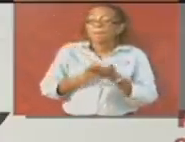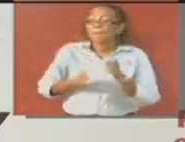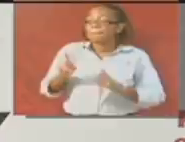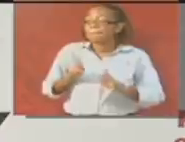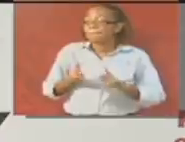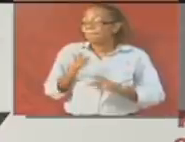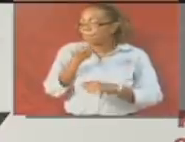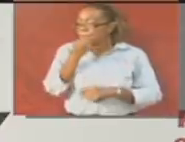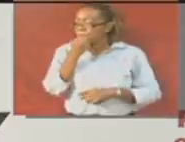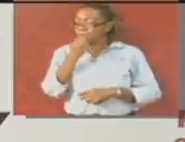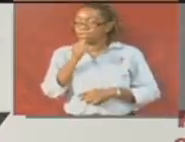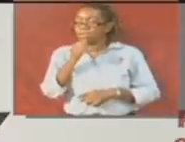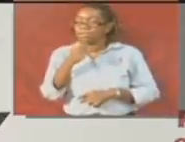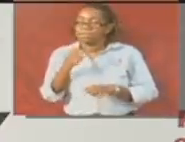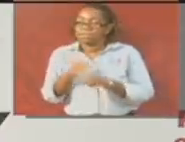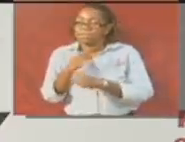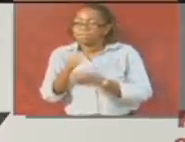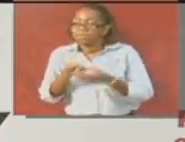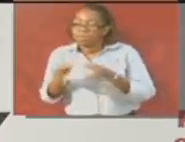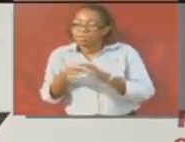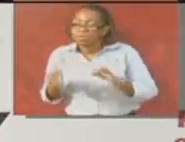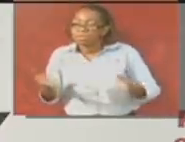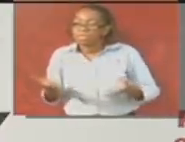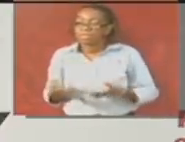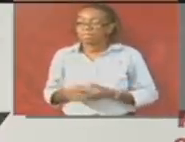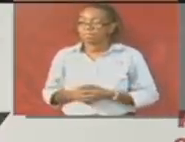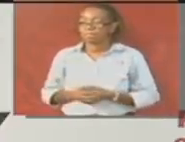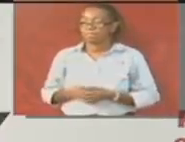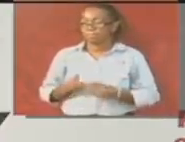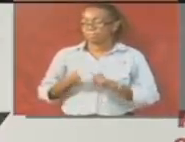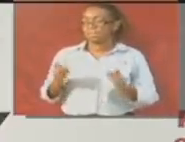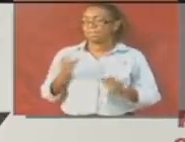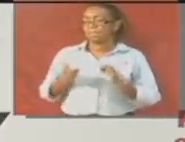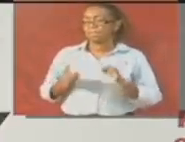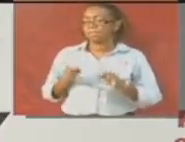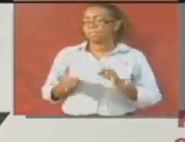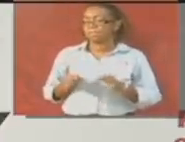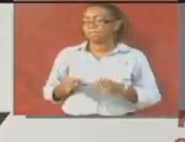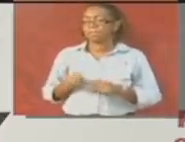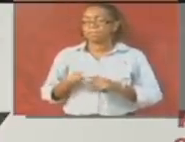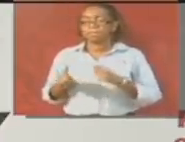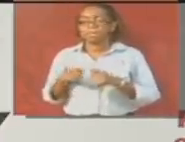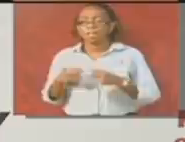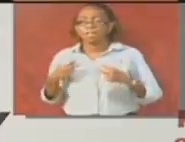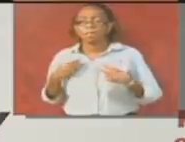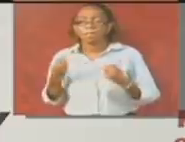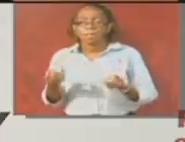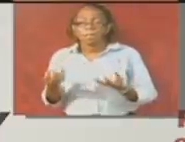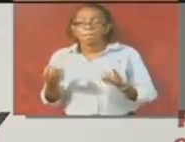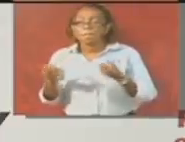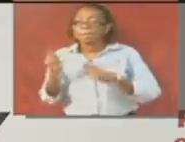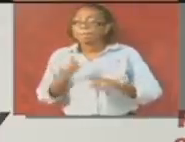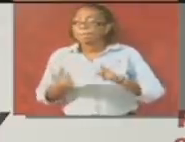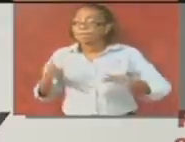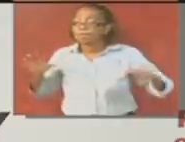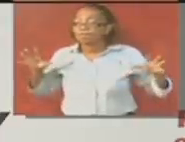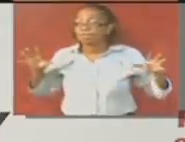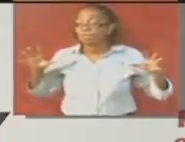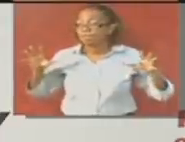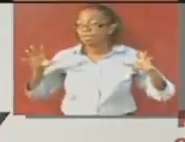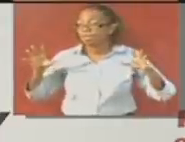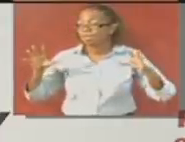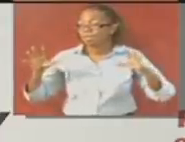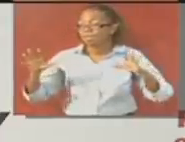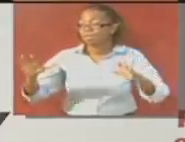are known large convocations at beaches, that the numbers go up significantly in a 2-week